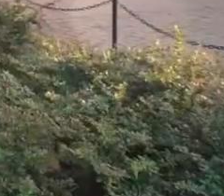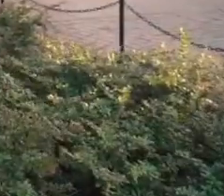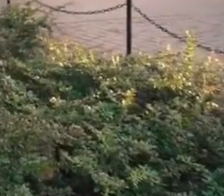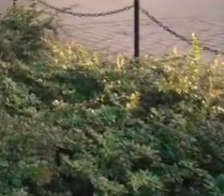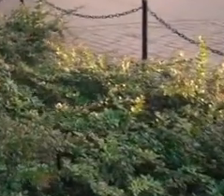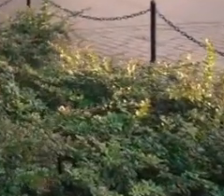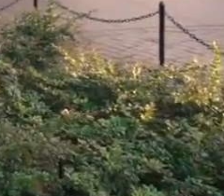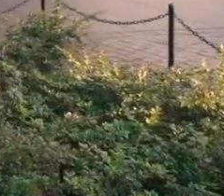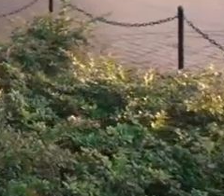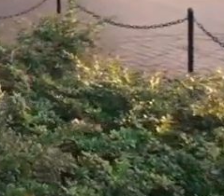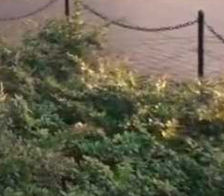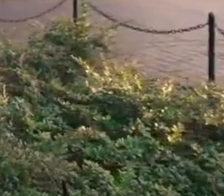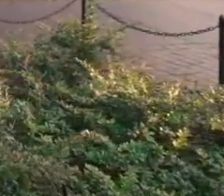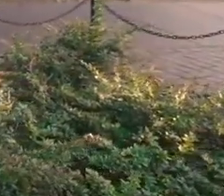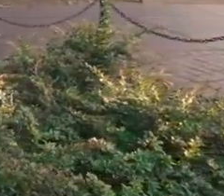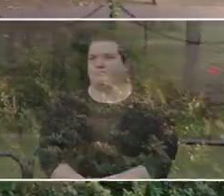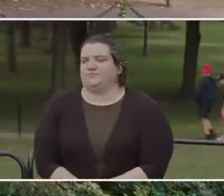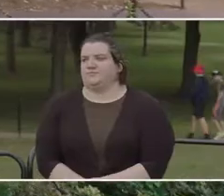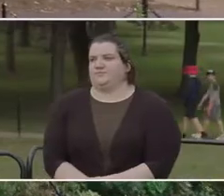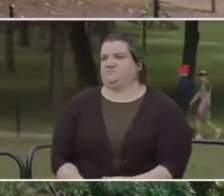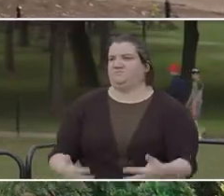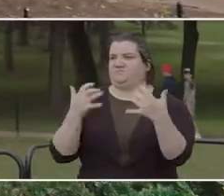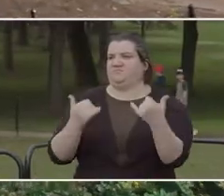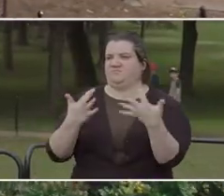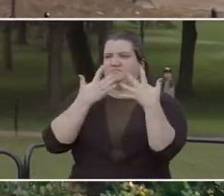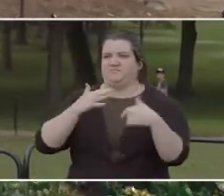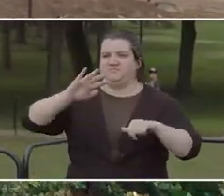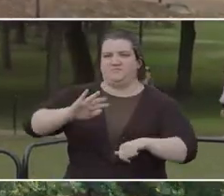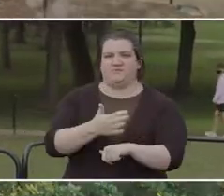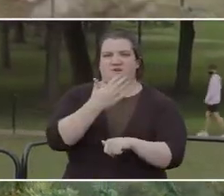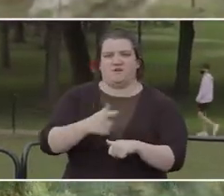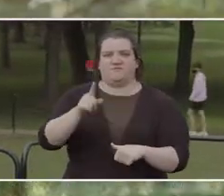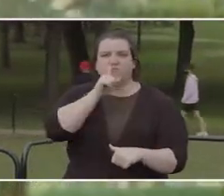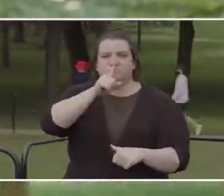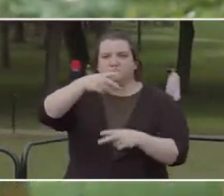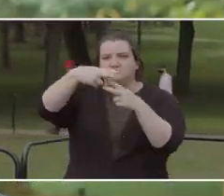It's time to sing a song for the unsung heroes.